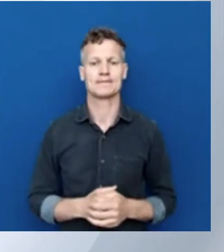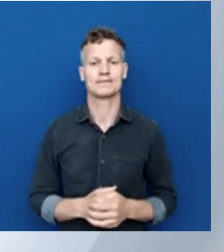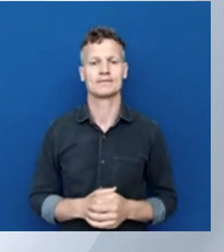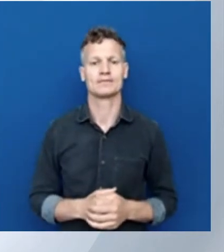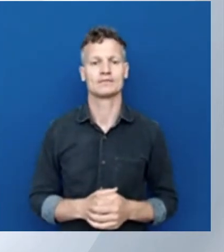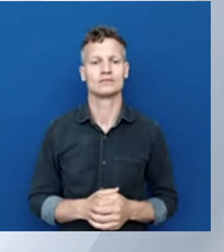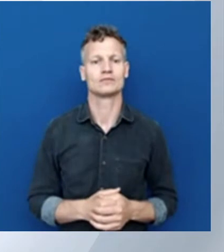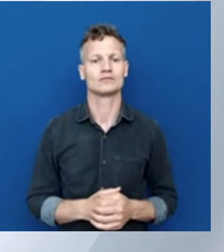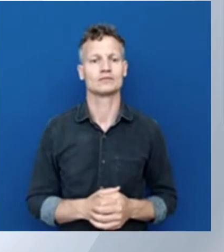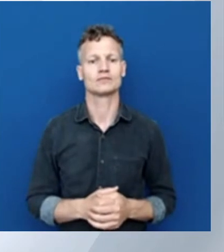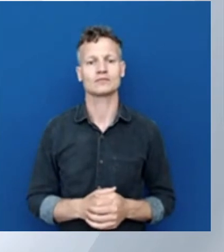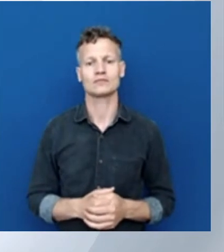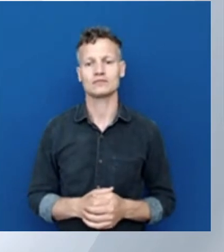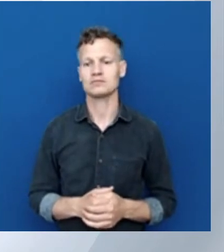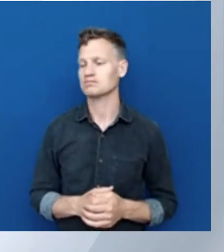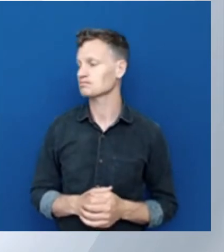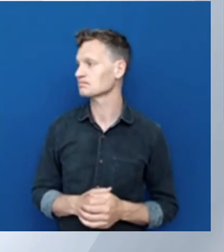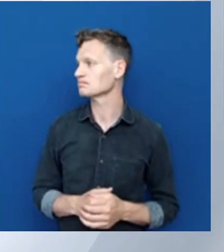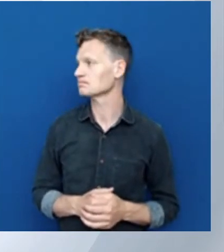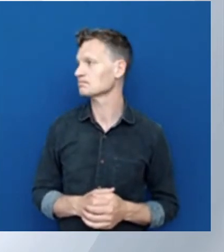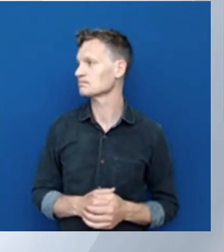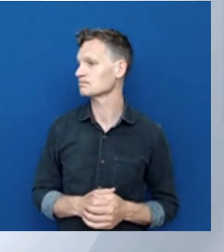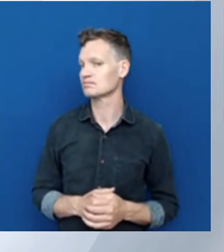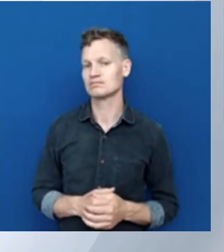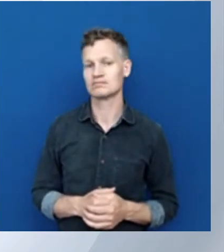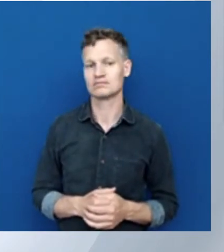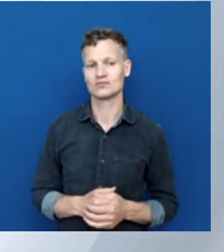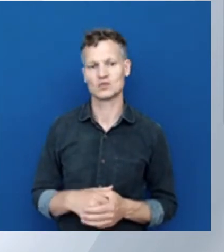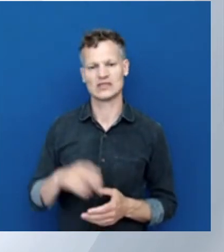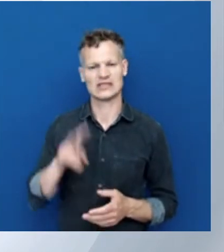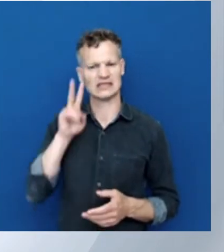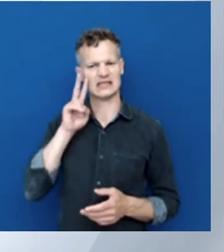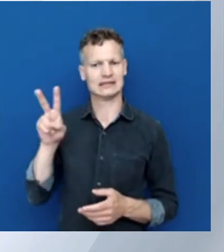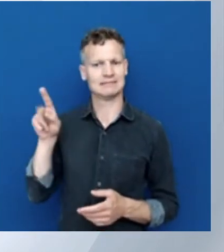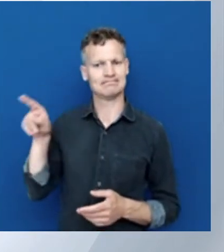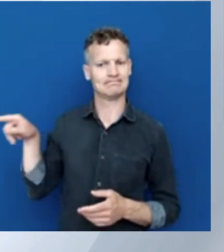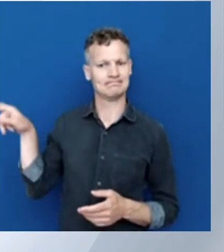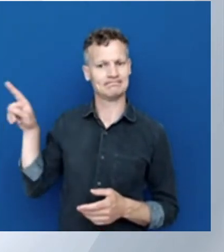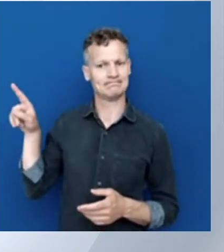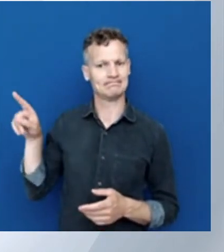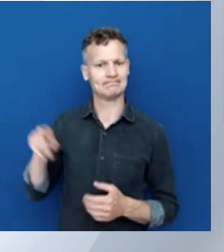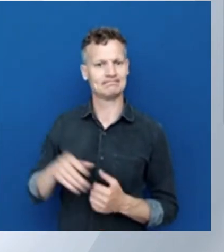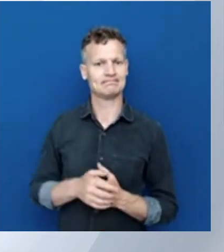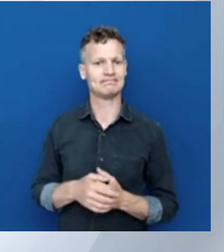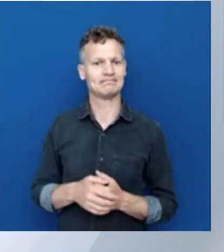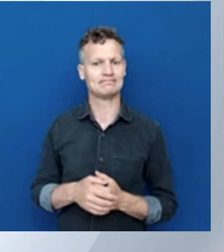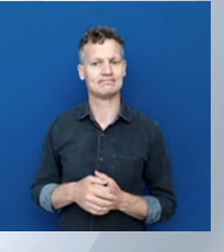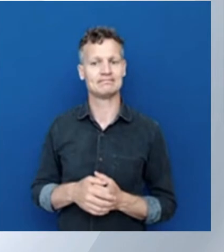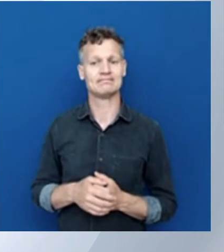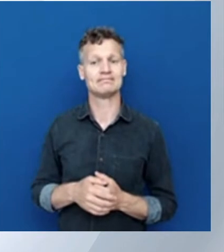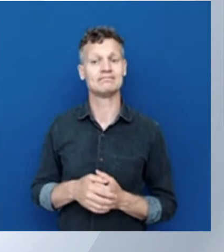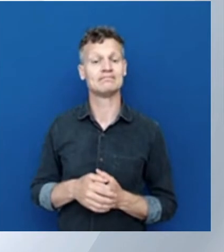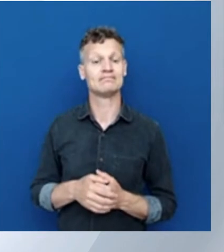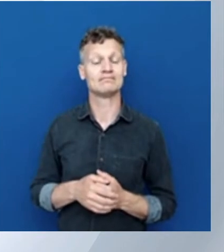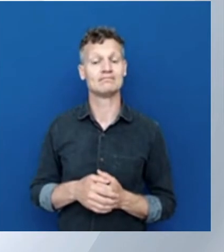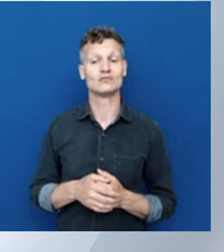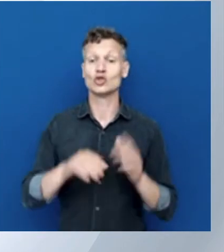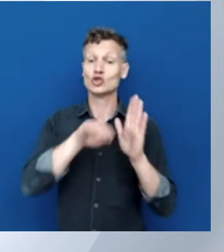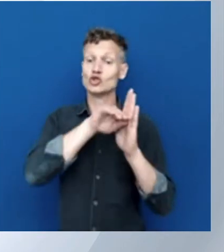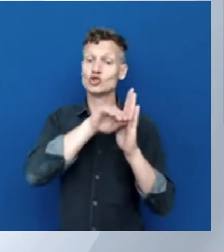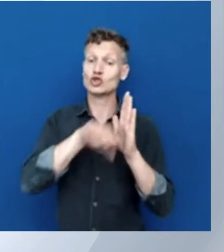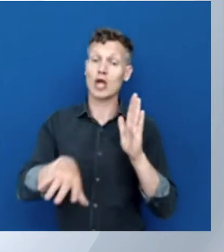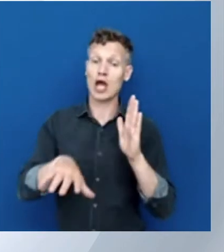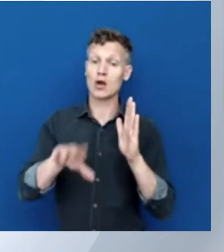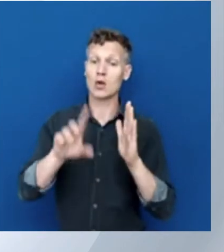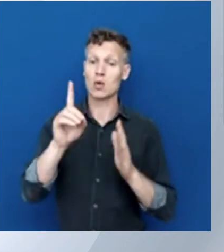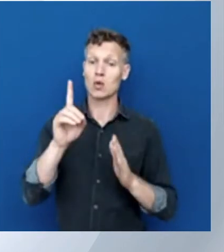in File Explorer. I want to show you what this actually looks like. So I open it up there. This is a test, Shadow DOM and DOM. This is a test with no violations. So we want